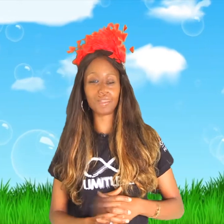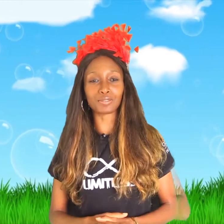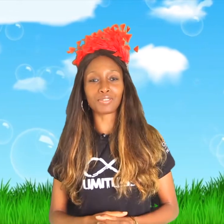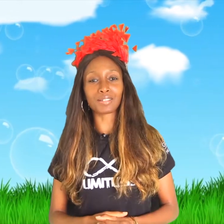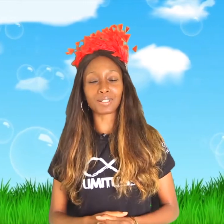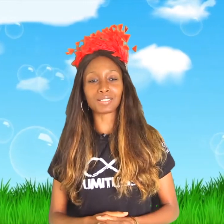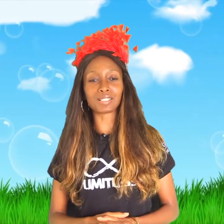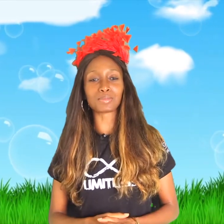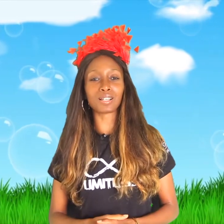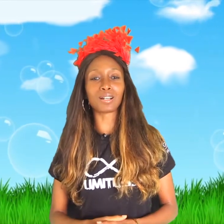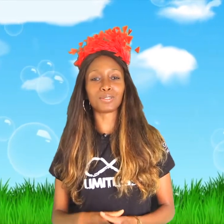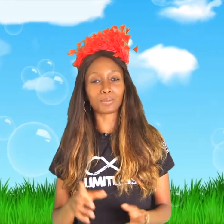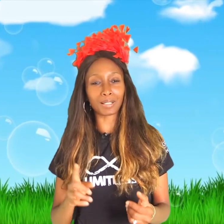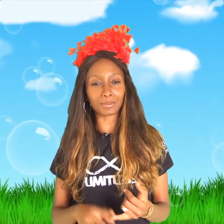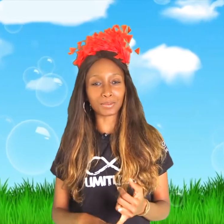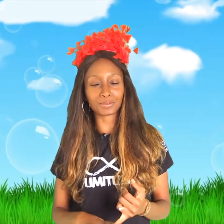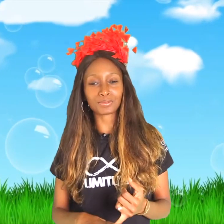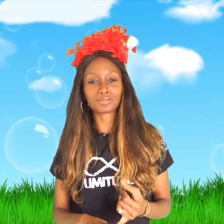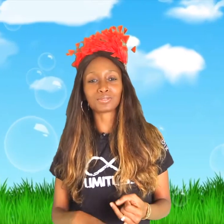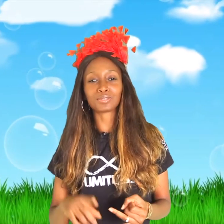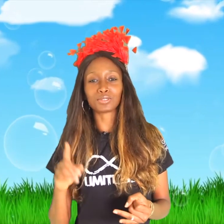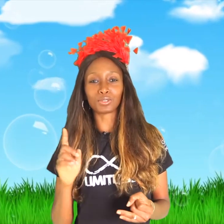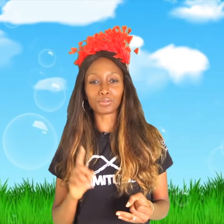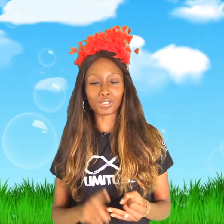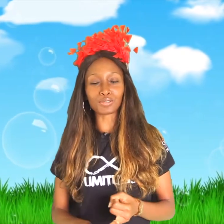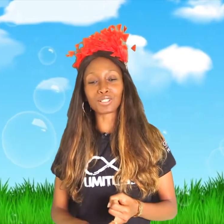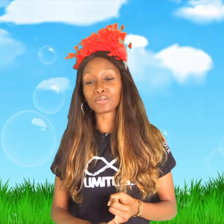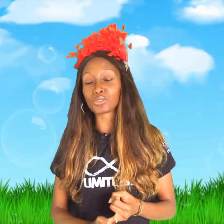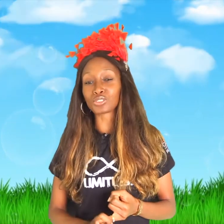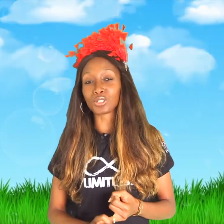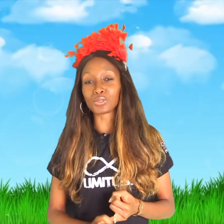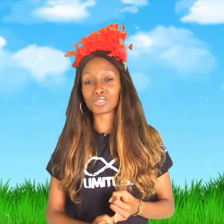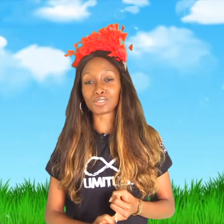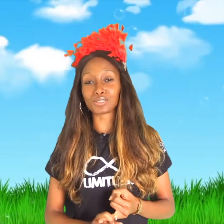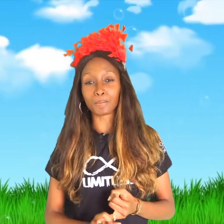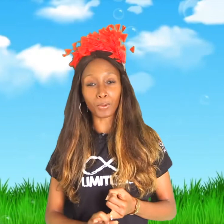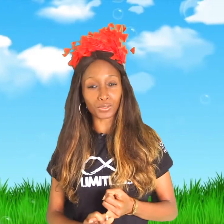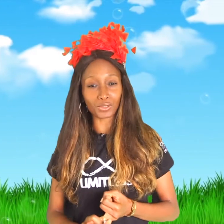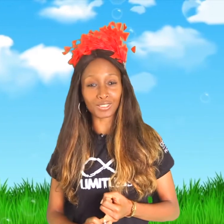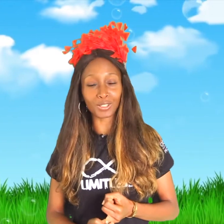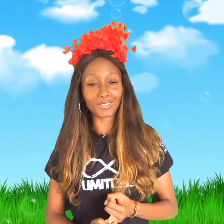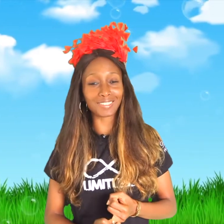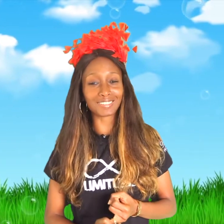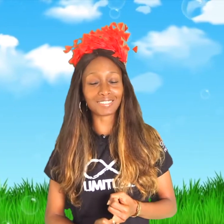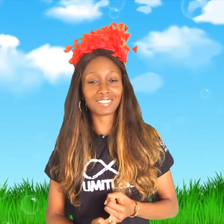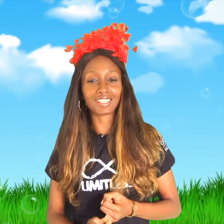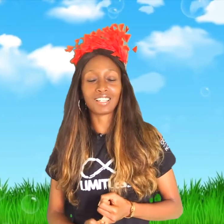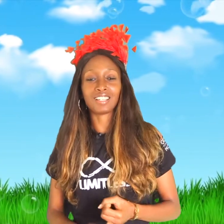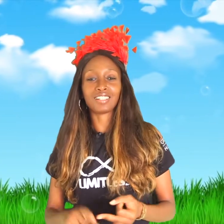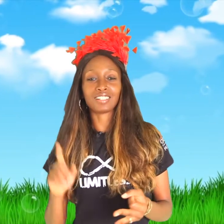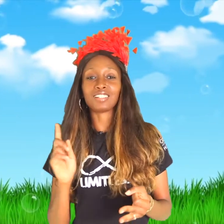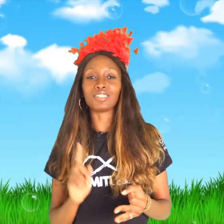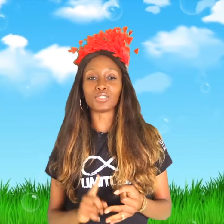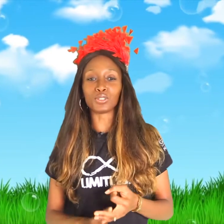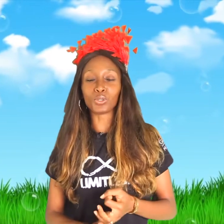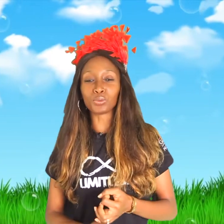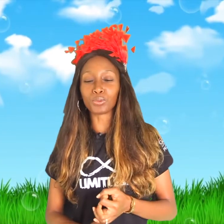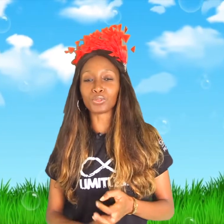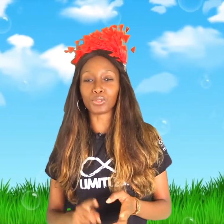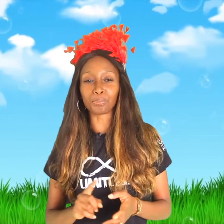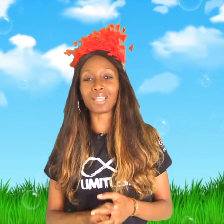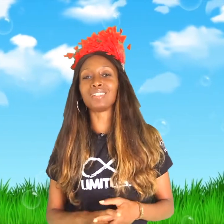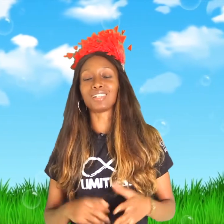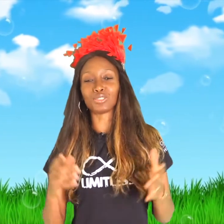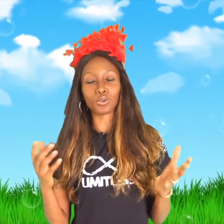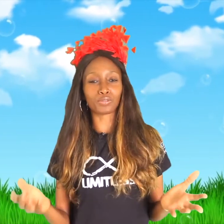reminded. The five items are your Bible, your Fresh Fire Devotional, which is to support your learning, your